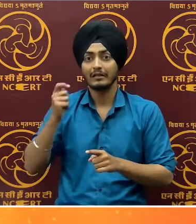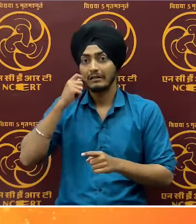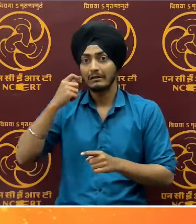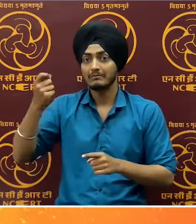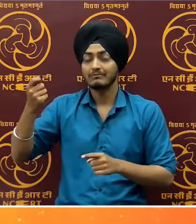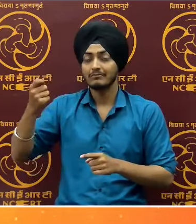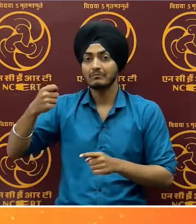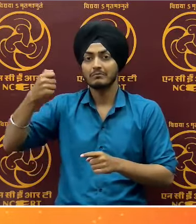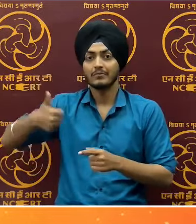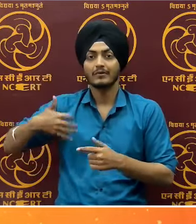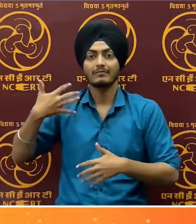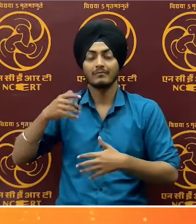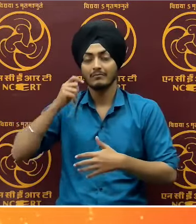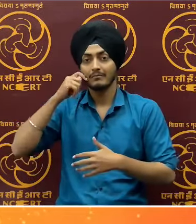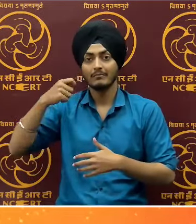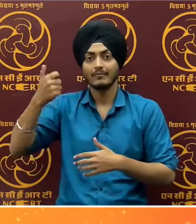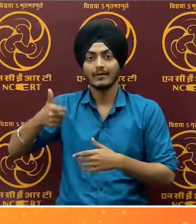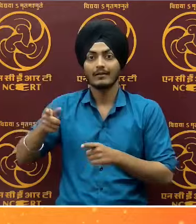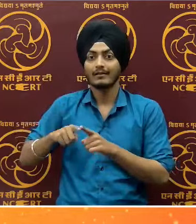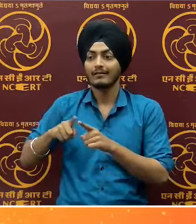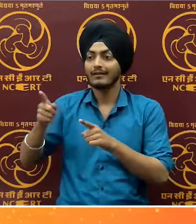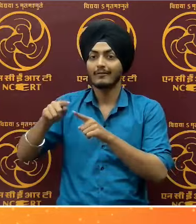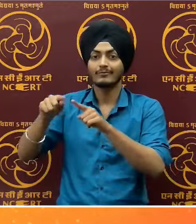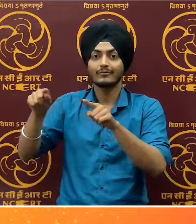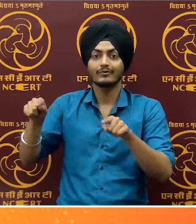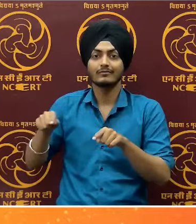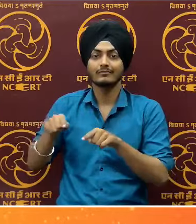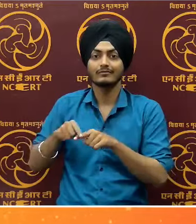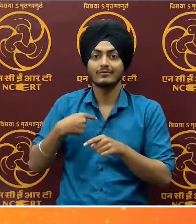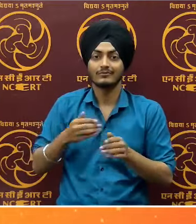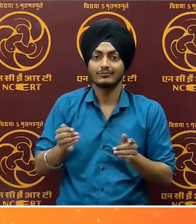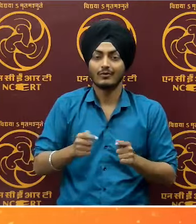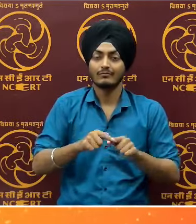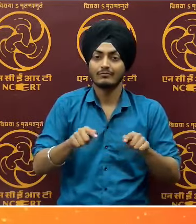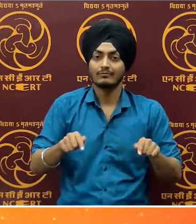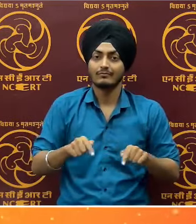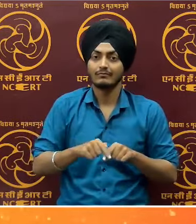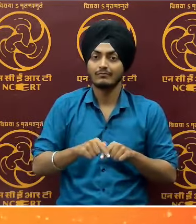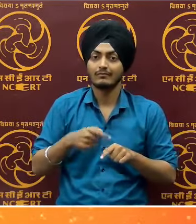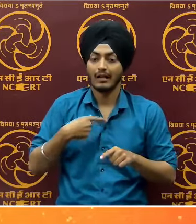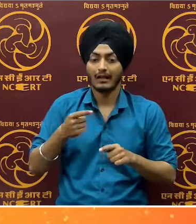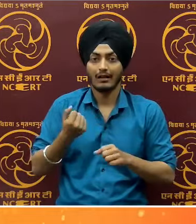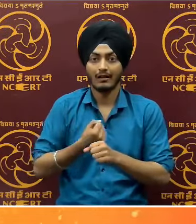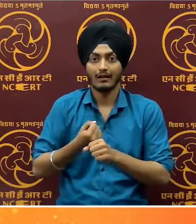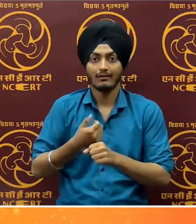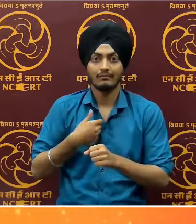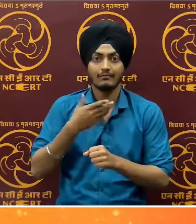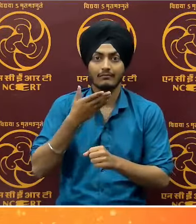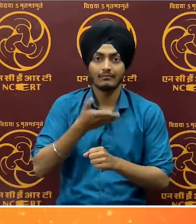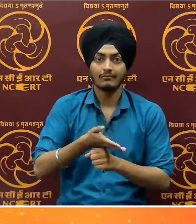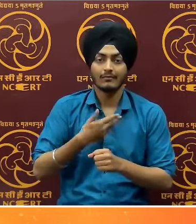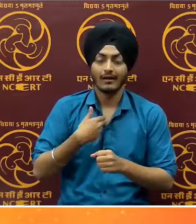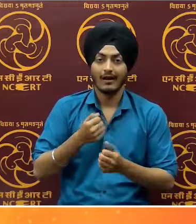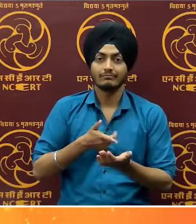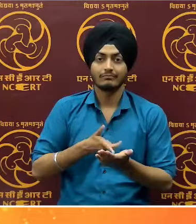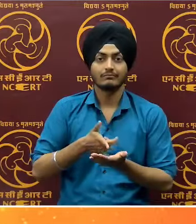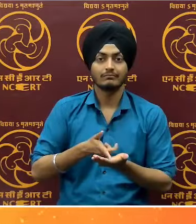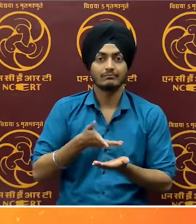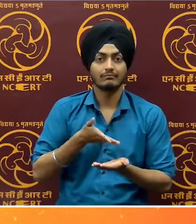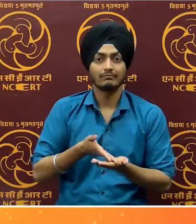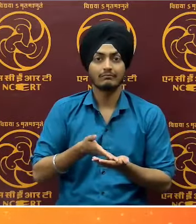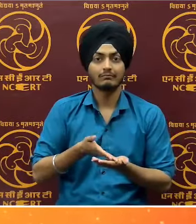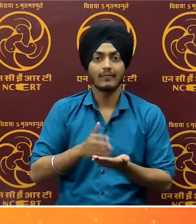land, they have very small piece of land. So when they want to work on the agriculture and introduce